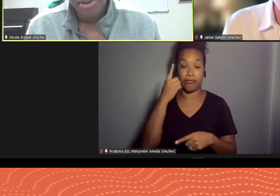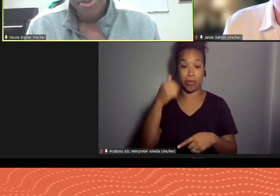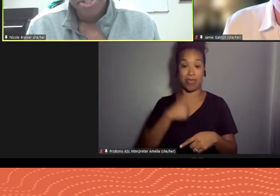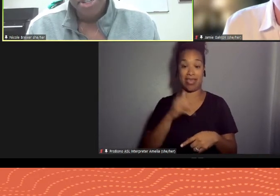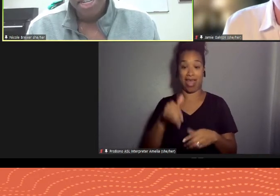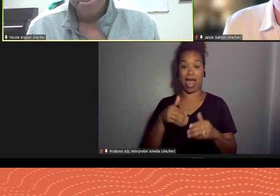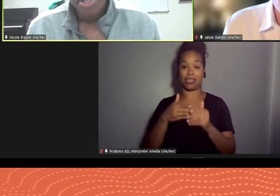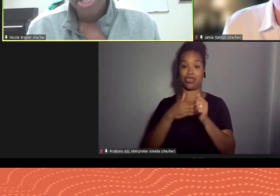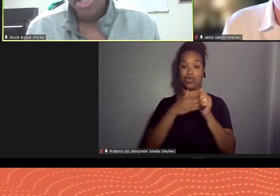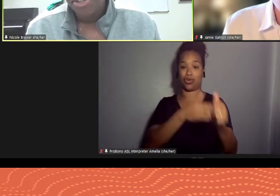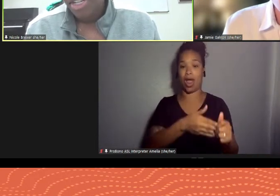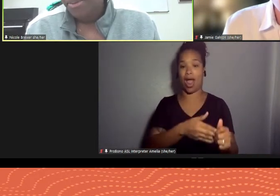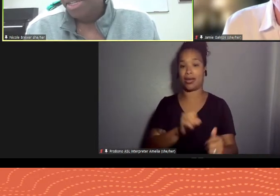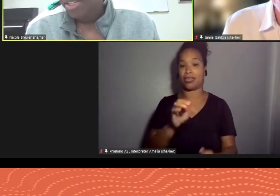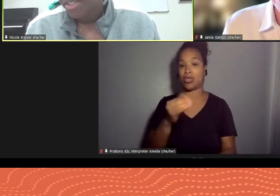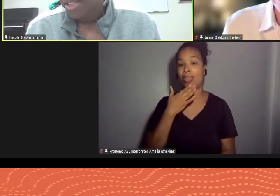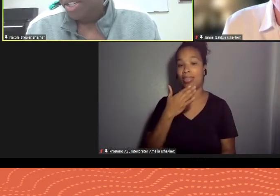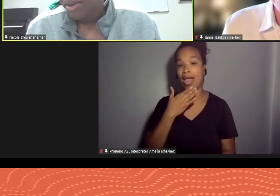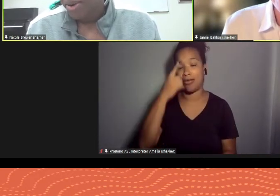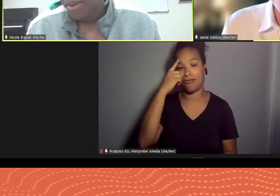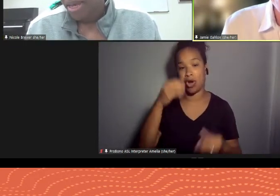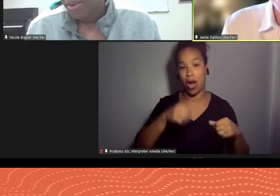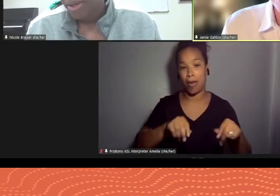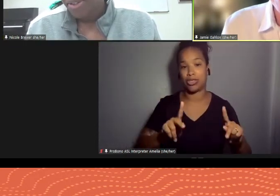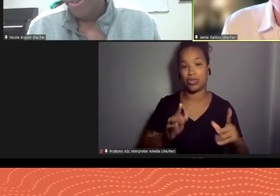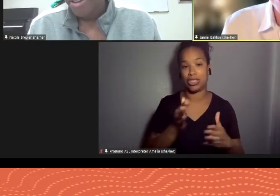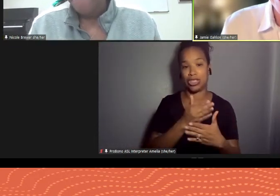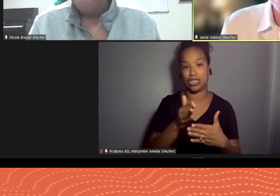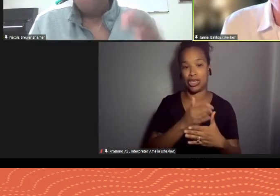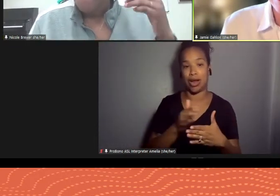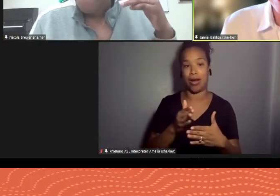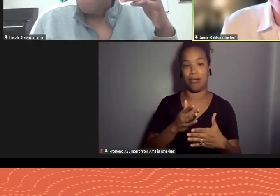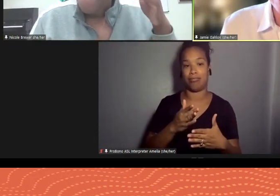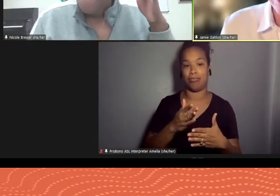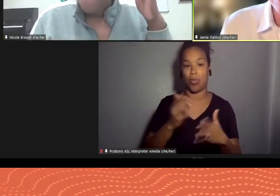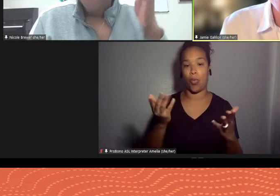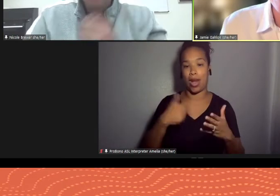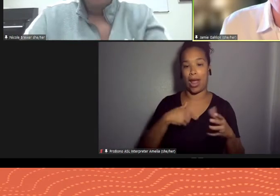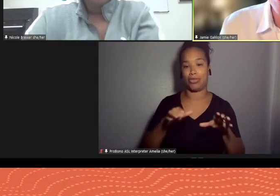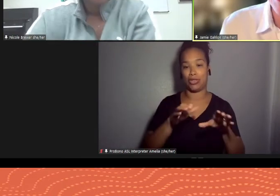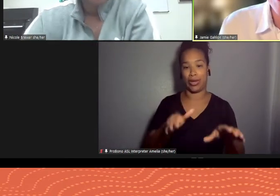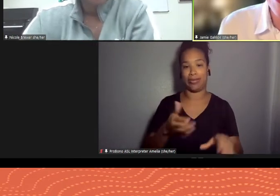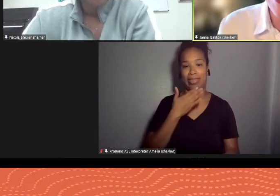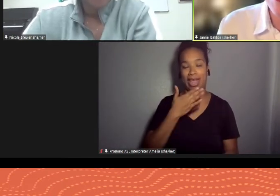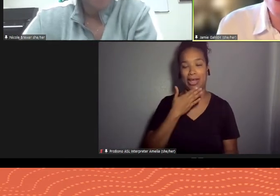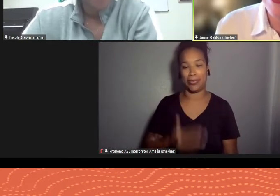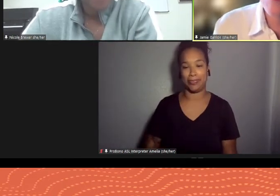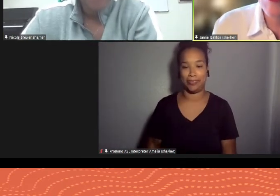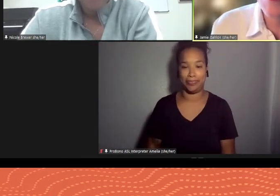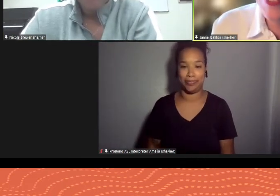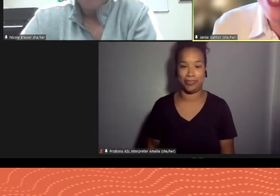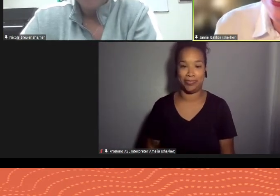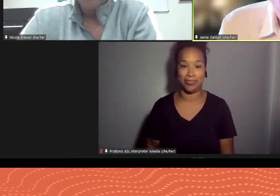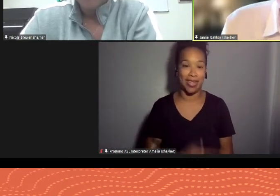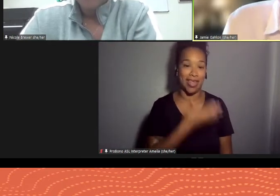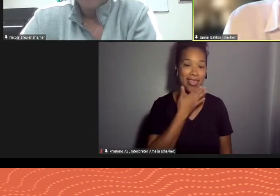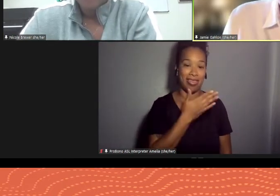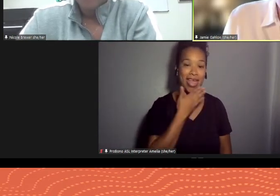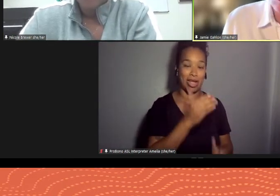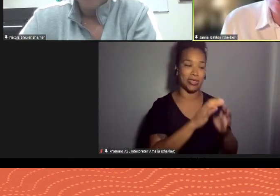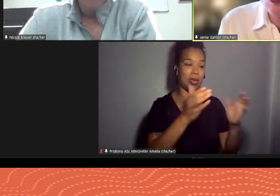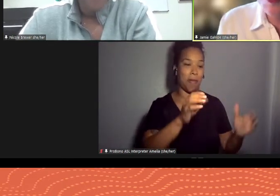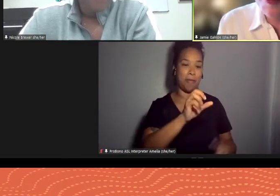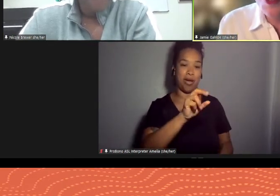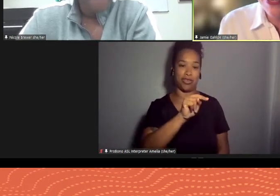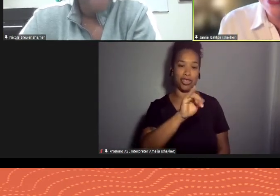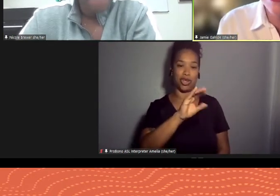for the opportunity. I appreciate you, Jamie, to share where I'm at and what I'm doing. Oh, I appreciate you too. Thank you so much, Nicole. And we'll